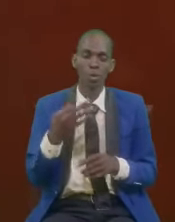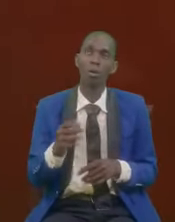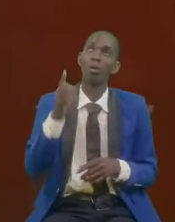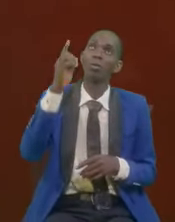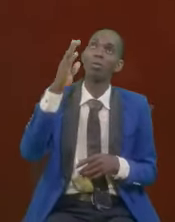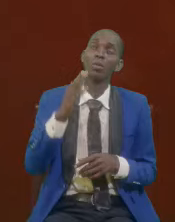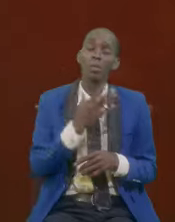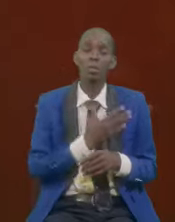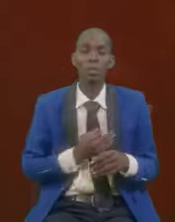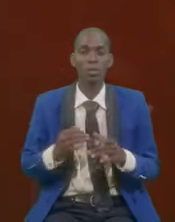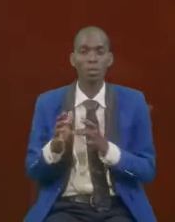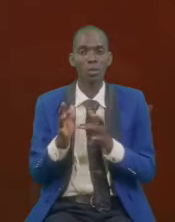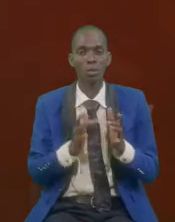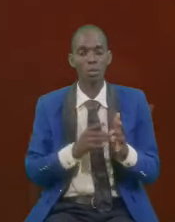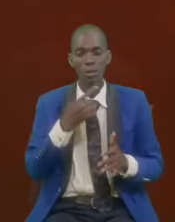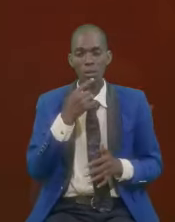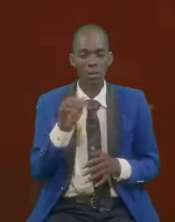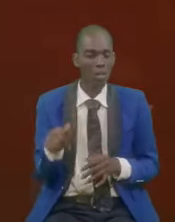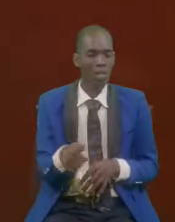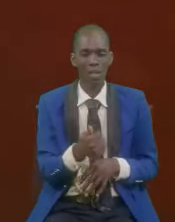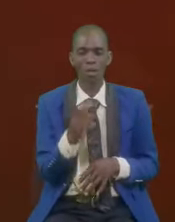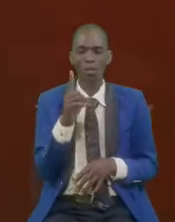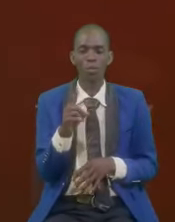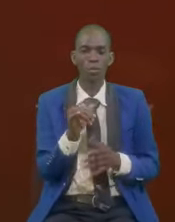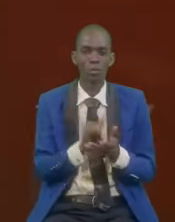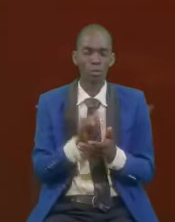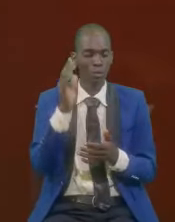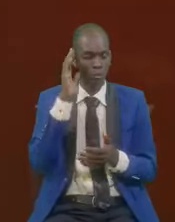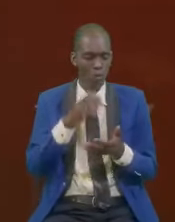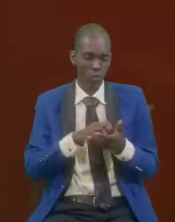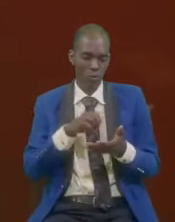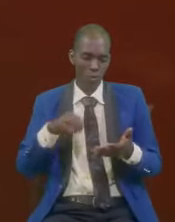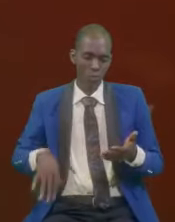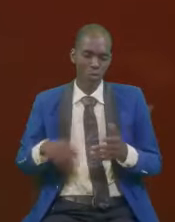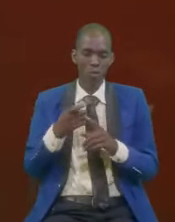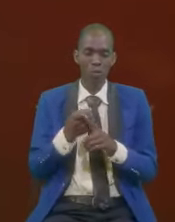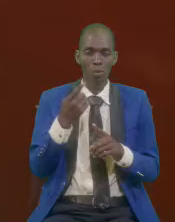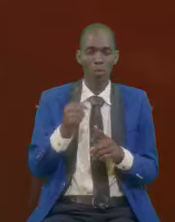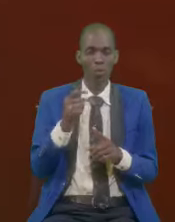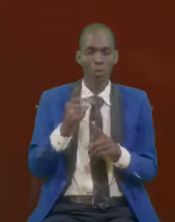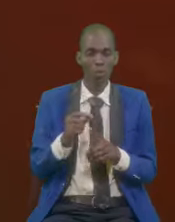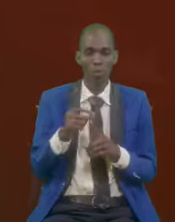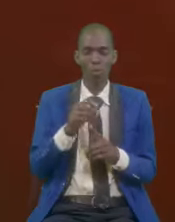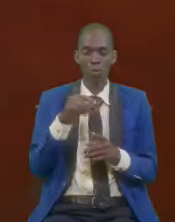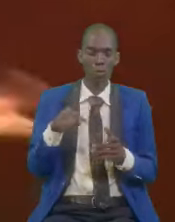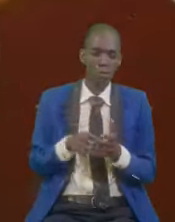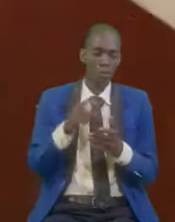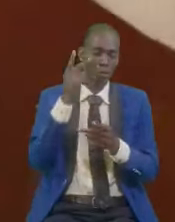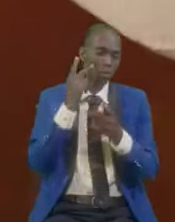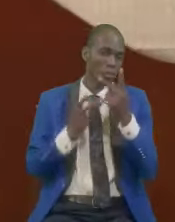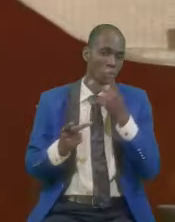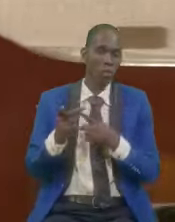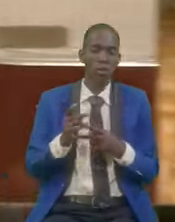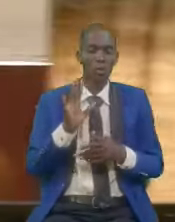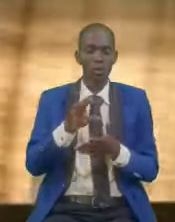And Jesus said, any man that will take away from the word of this prophecy, his part